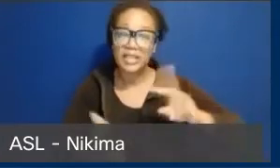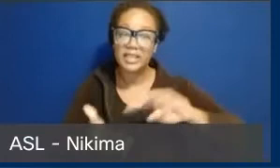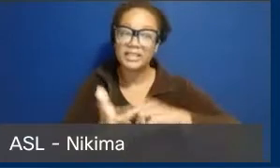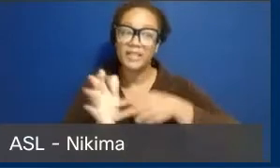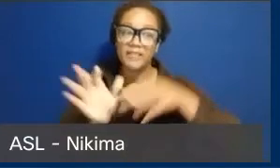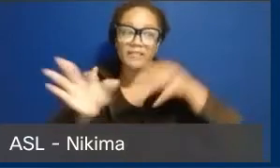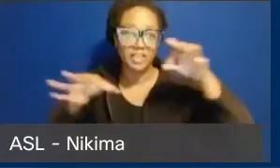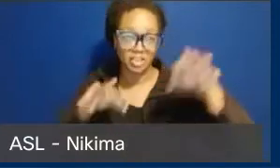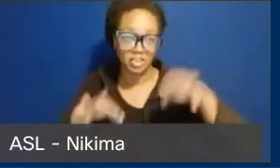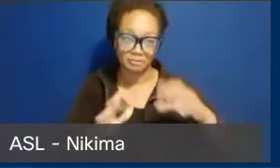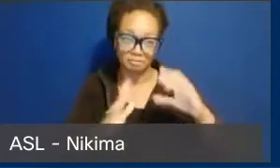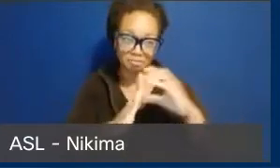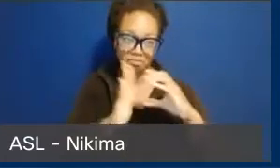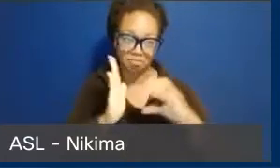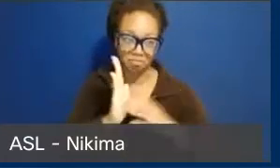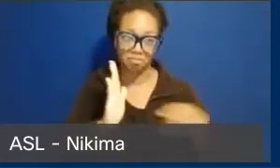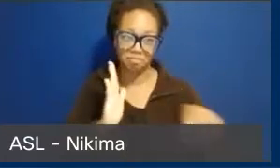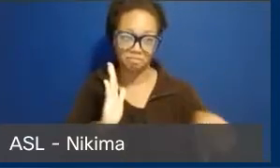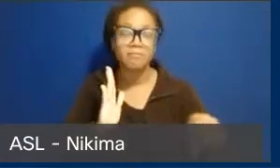of